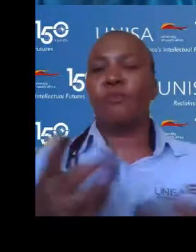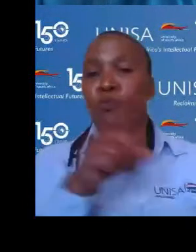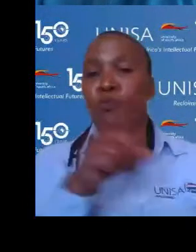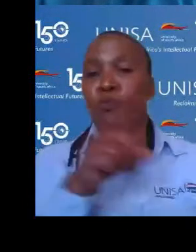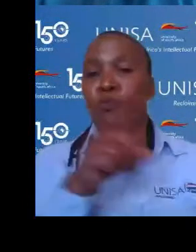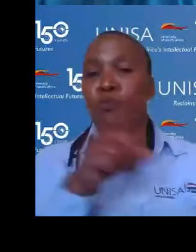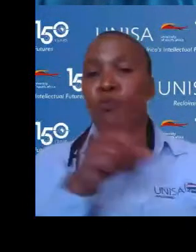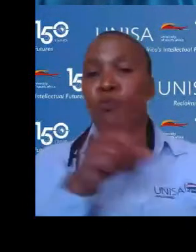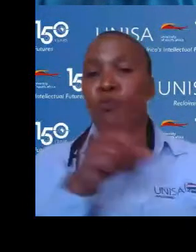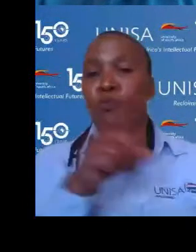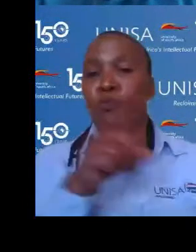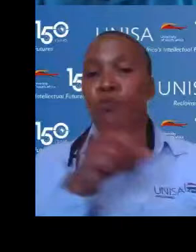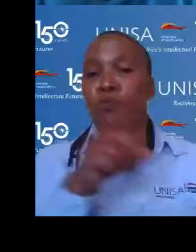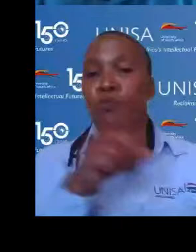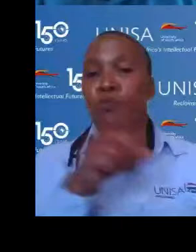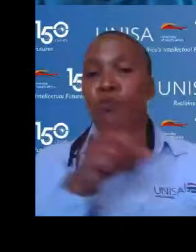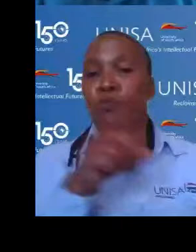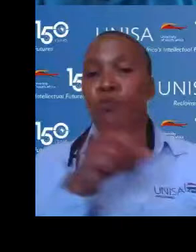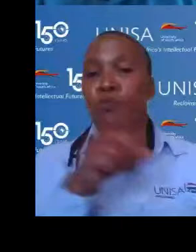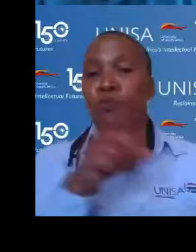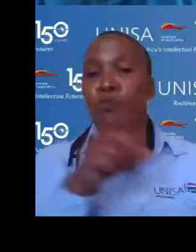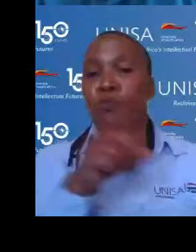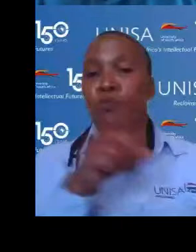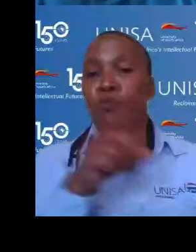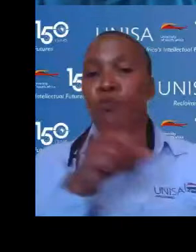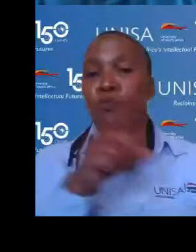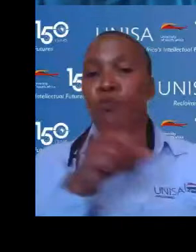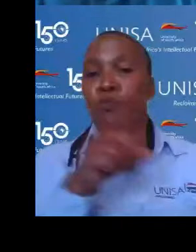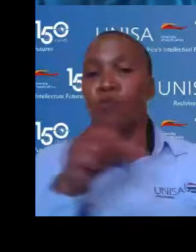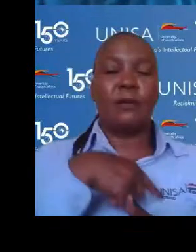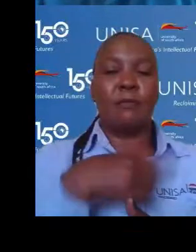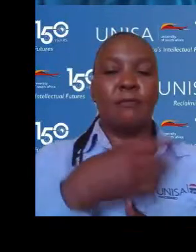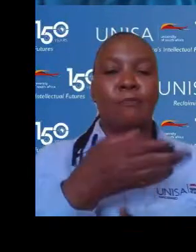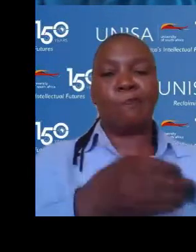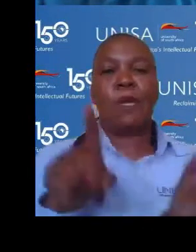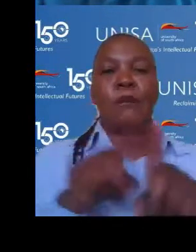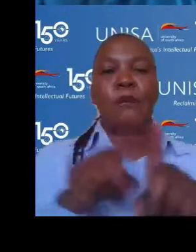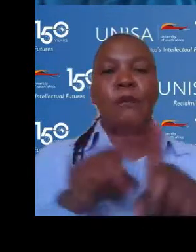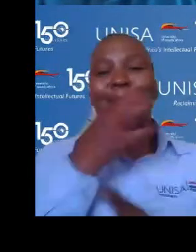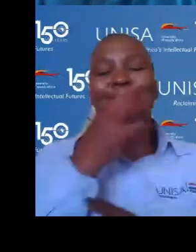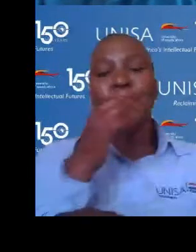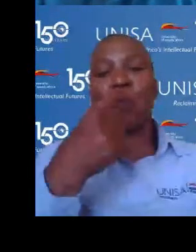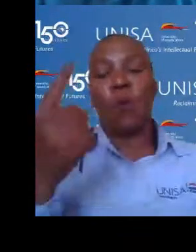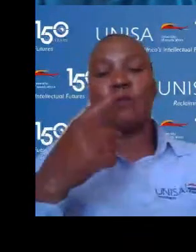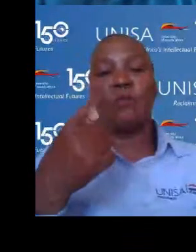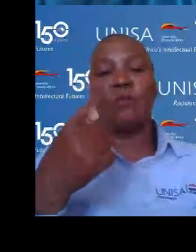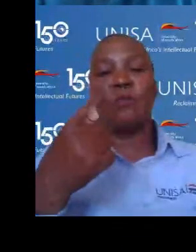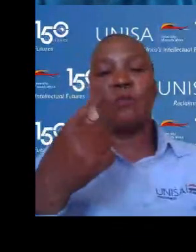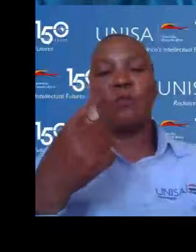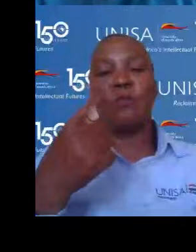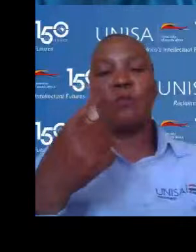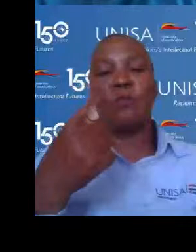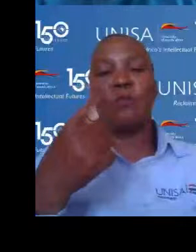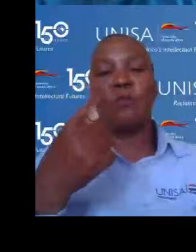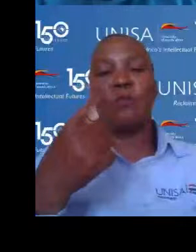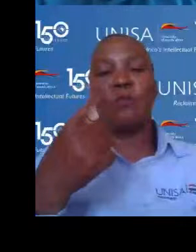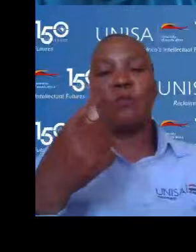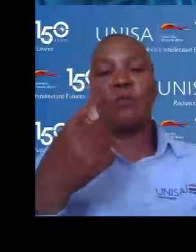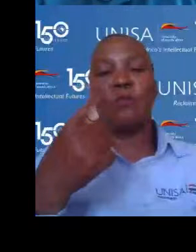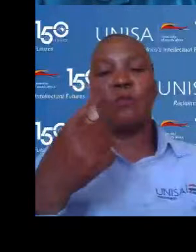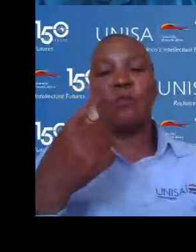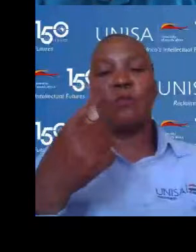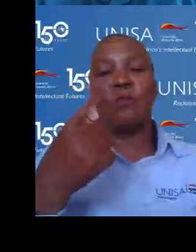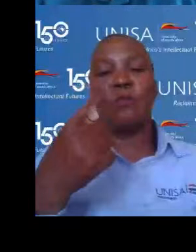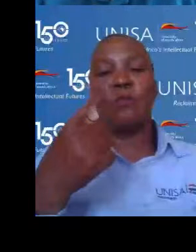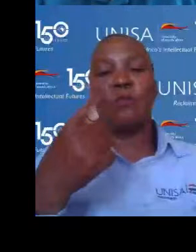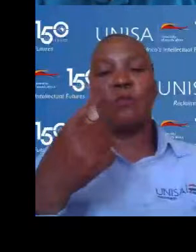gentlemen. Some of us, as you have seen in one of my slides earlier in the first session, some of you do not